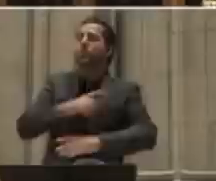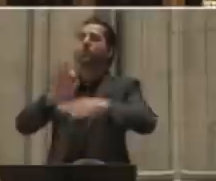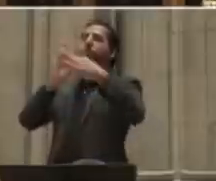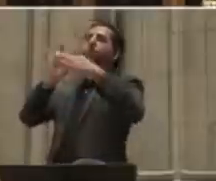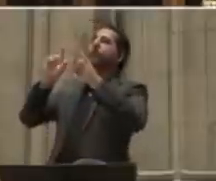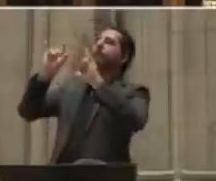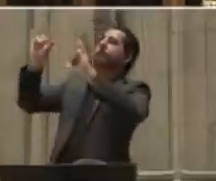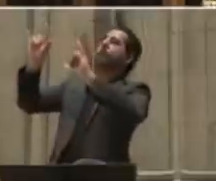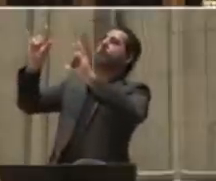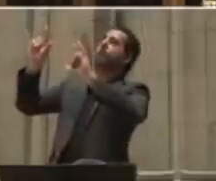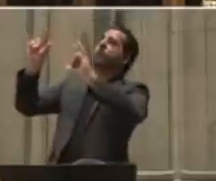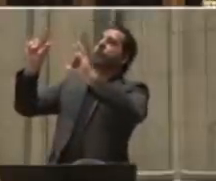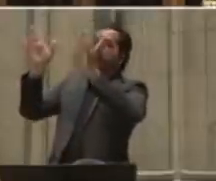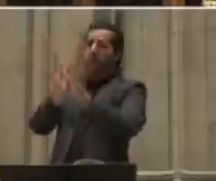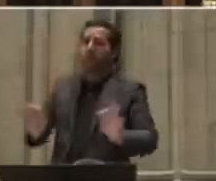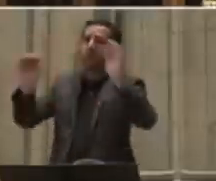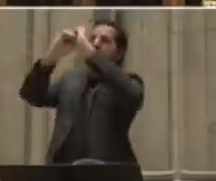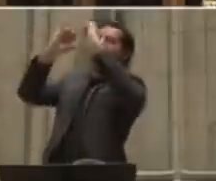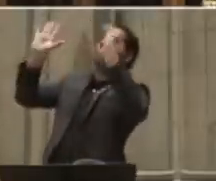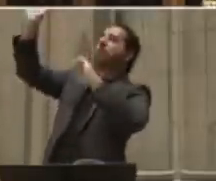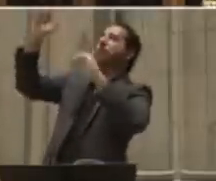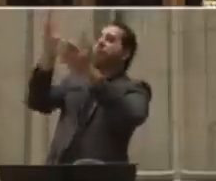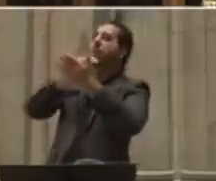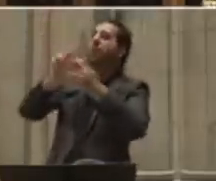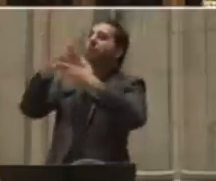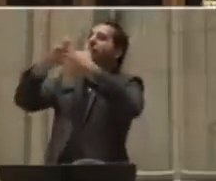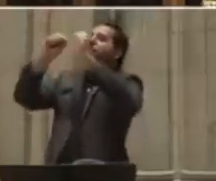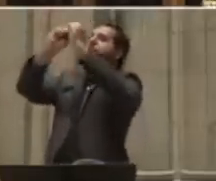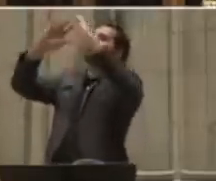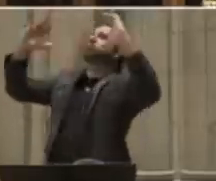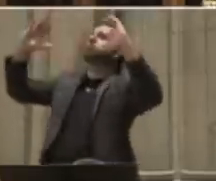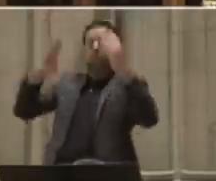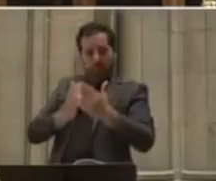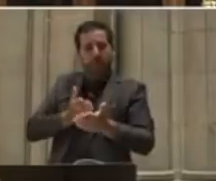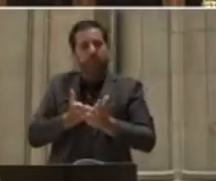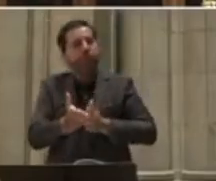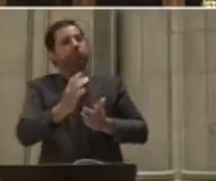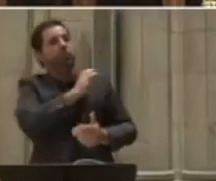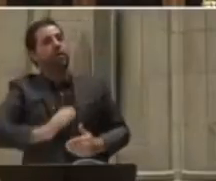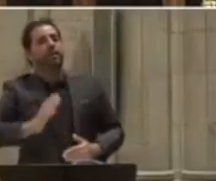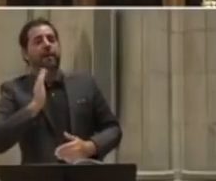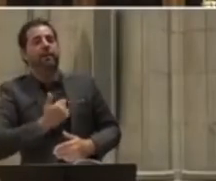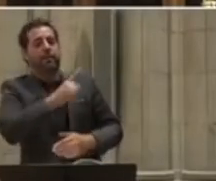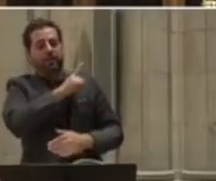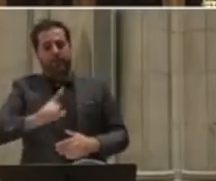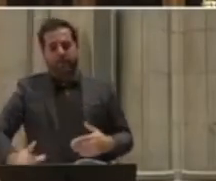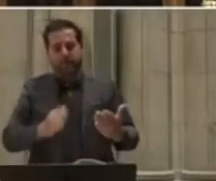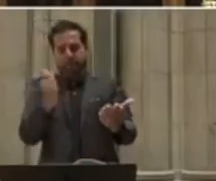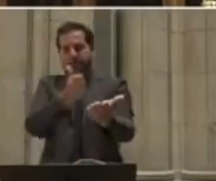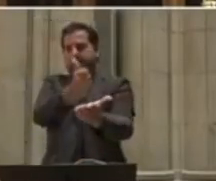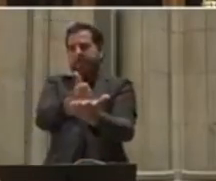perfectly love you and worthily magnify your holy name, through Christ our Lord. Amen.